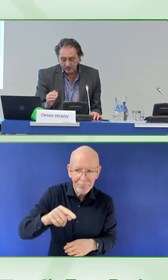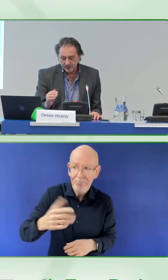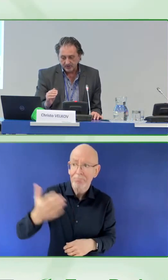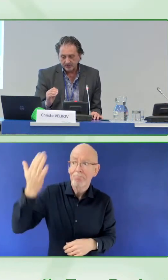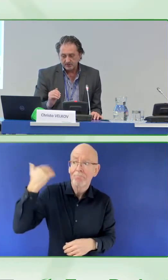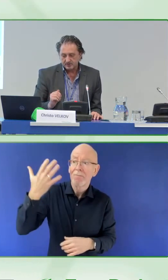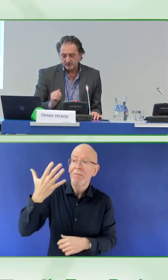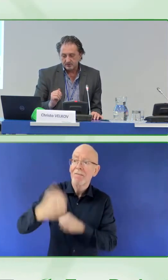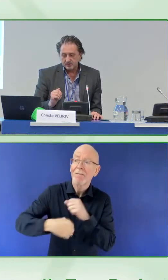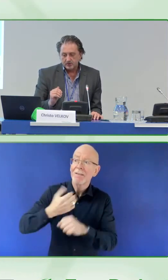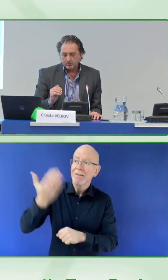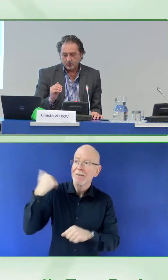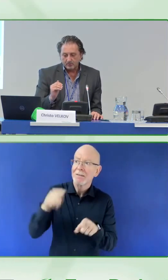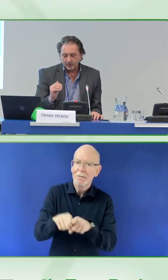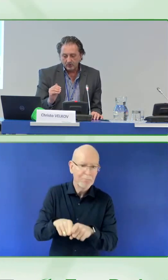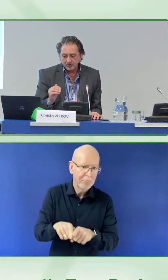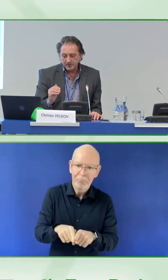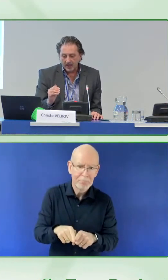approaching